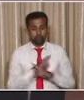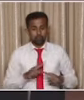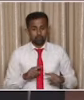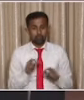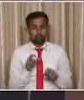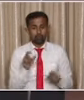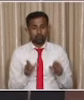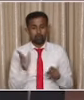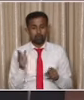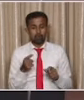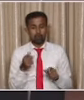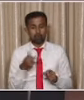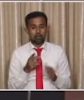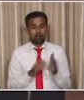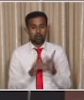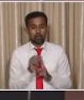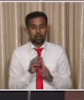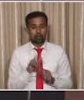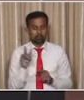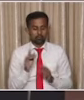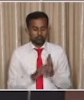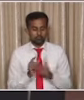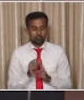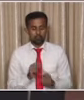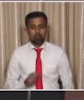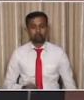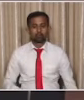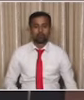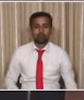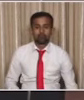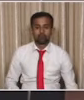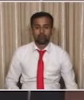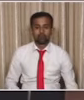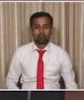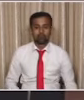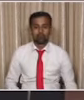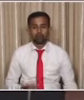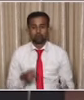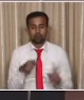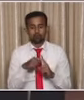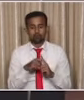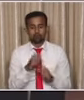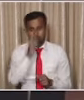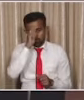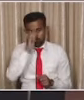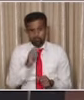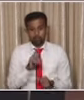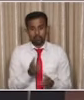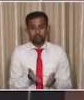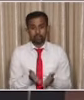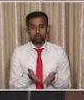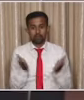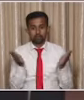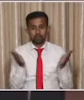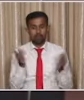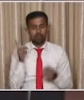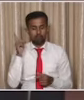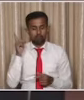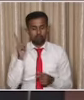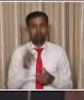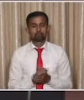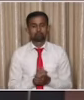was ill in India. He was ill in India for 1 year. And the LTT forces came up to